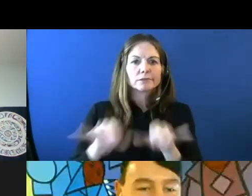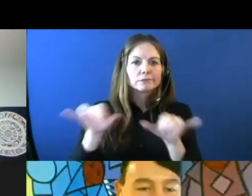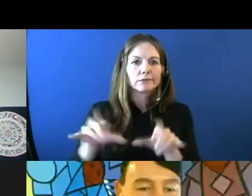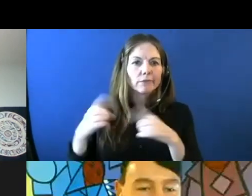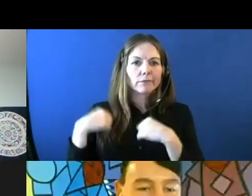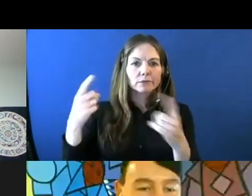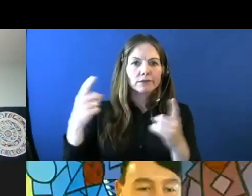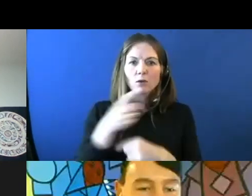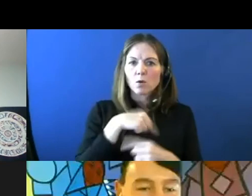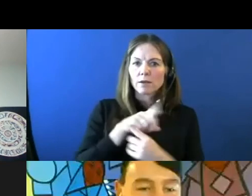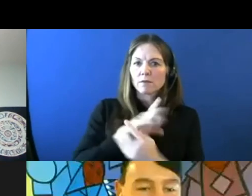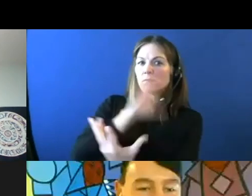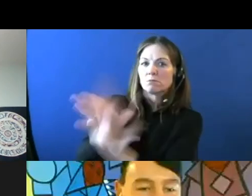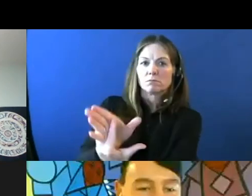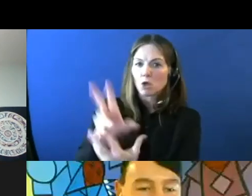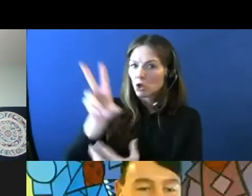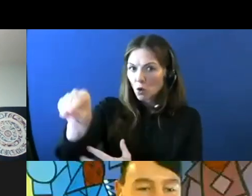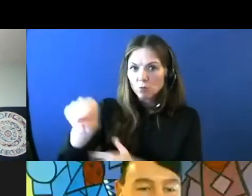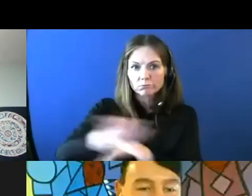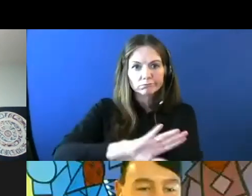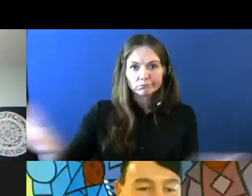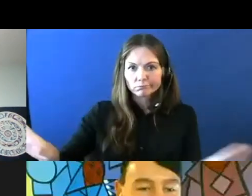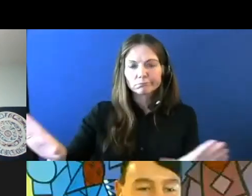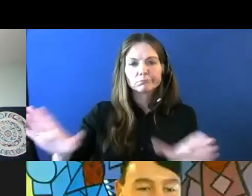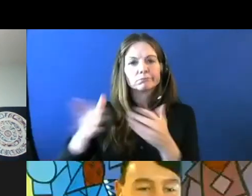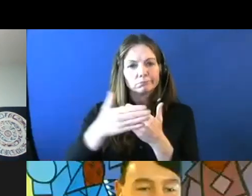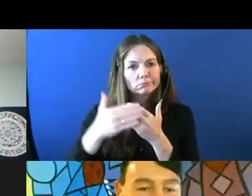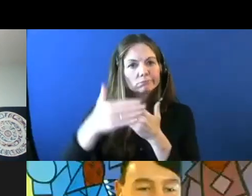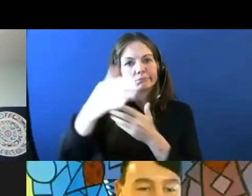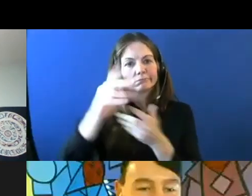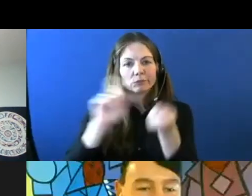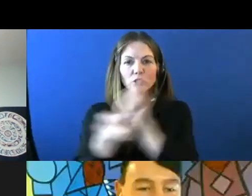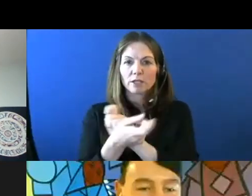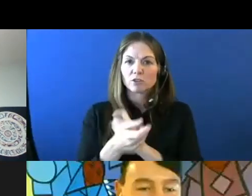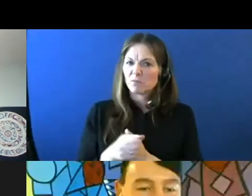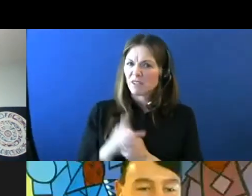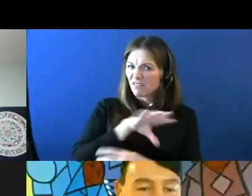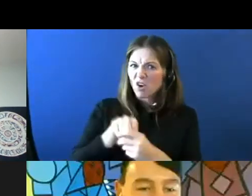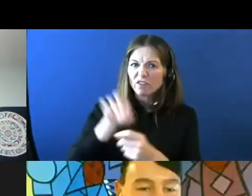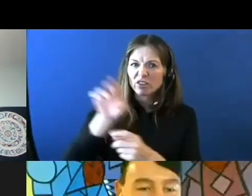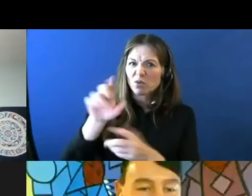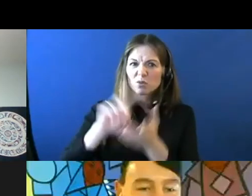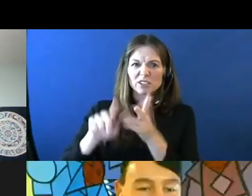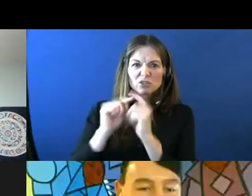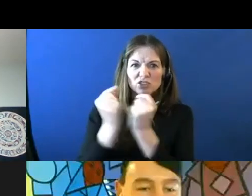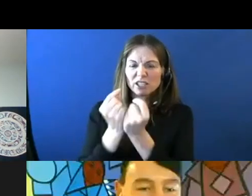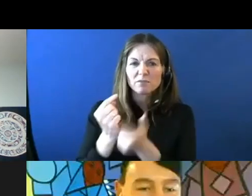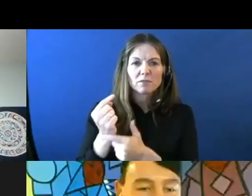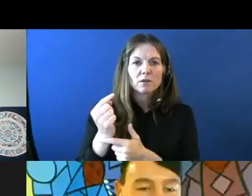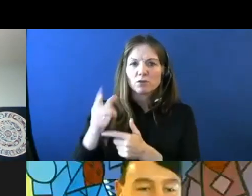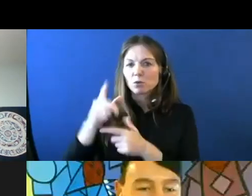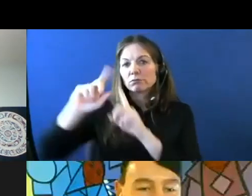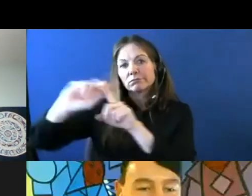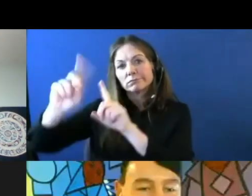our way and we're not going to participate in that research, right? We're not going to sign on to your research team. We get invited all the time to all sorts